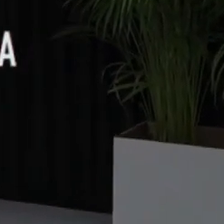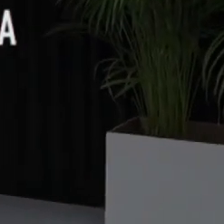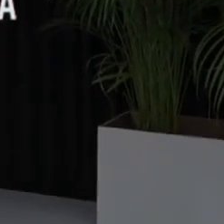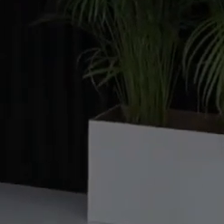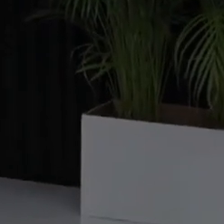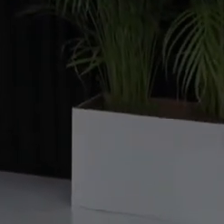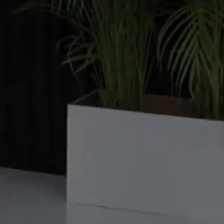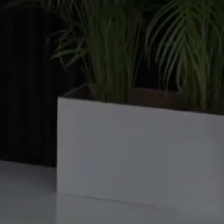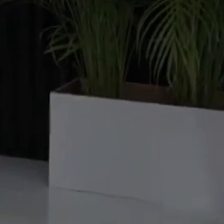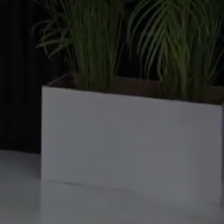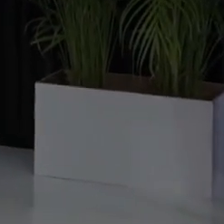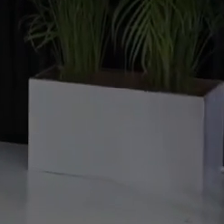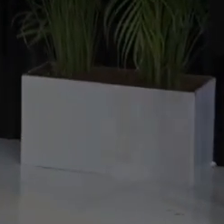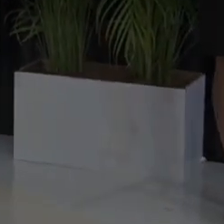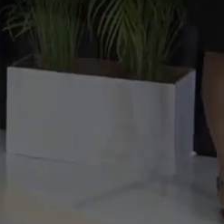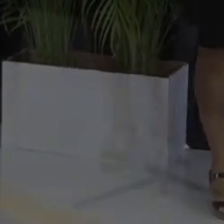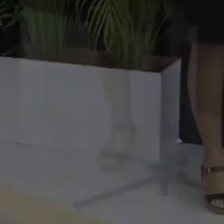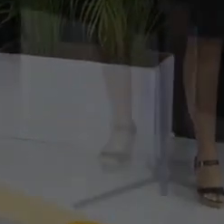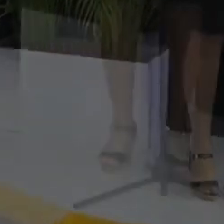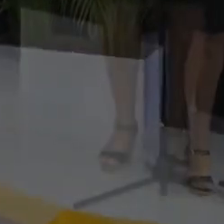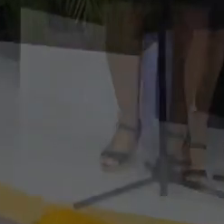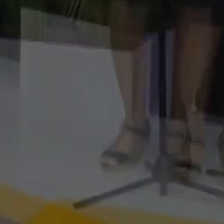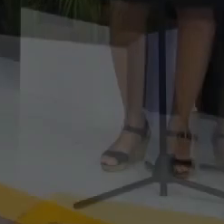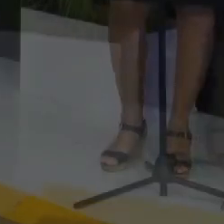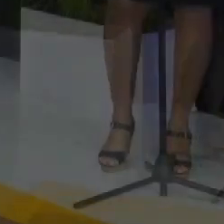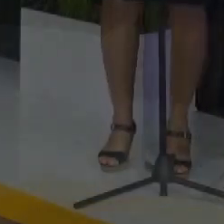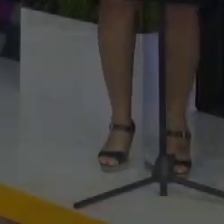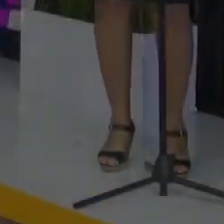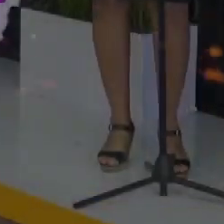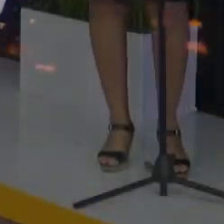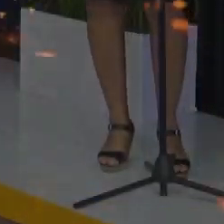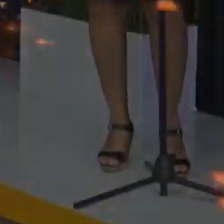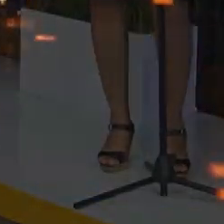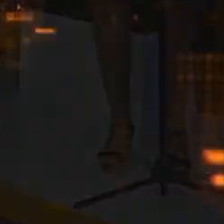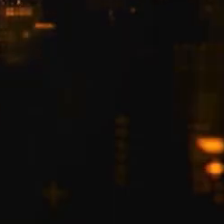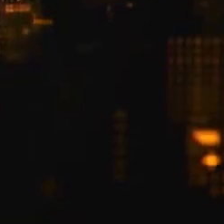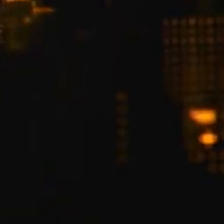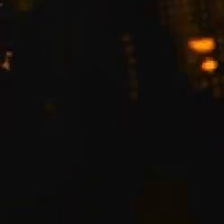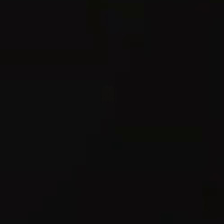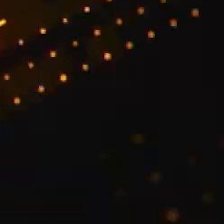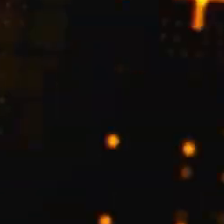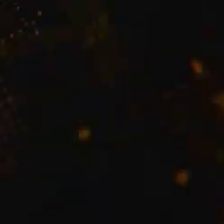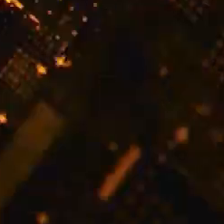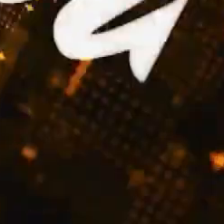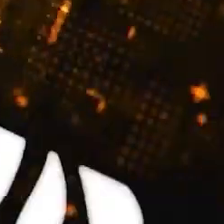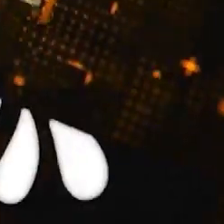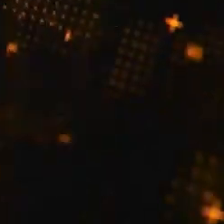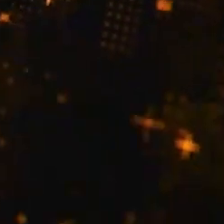Let's talk about Him. I follow Jesus. I follow.